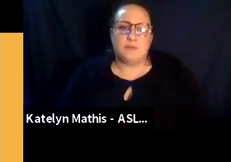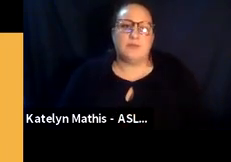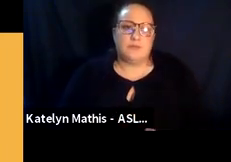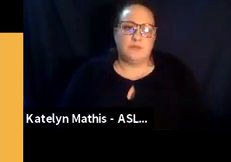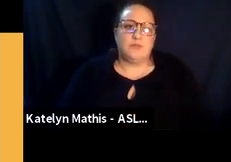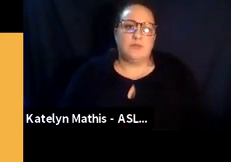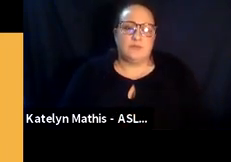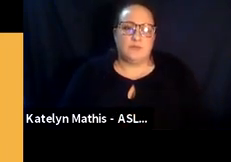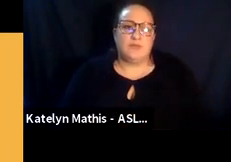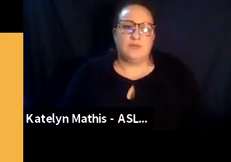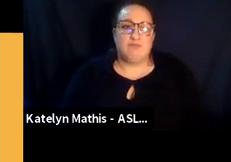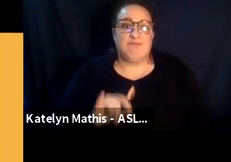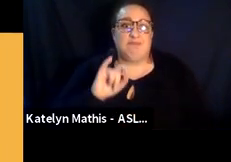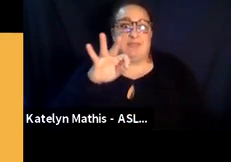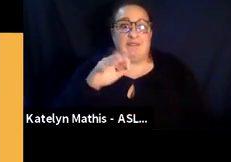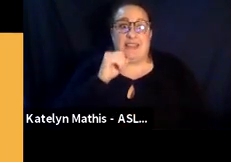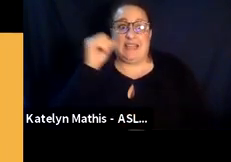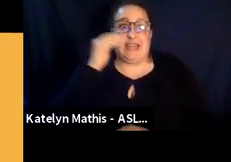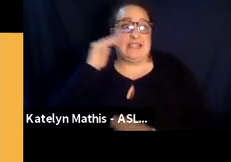in case